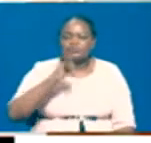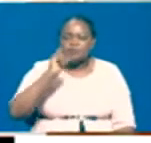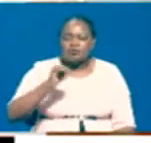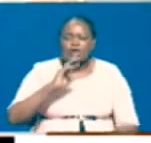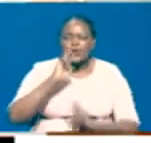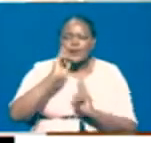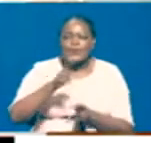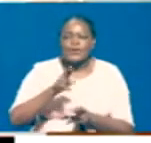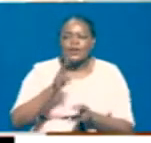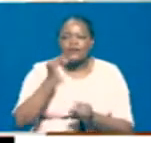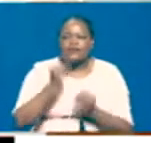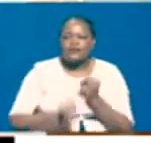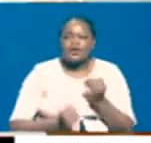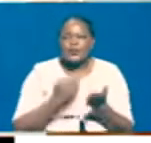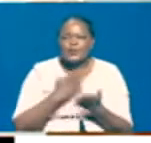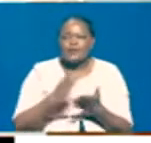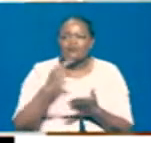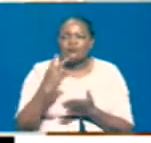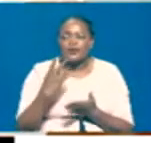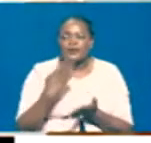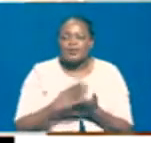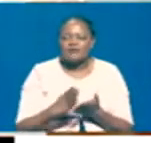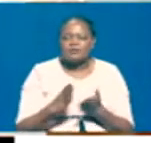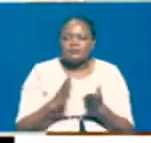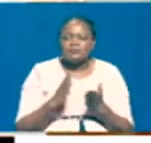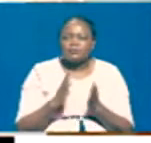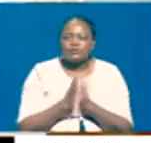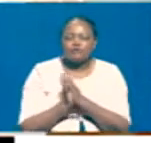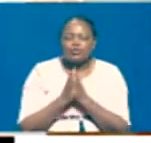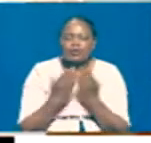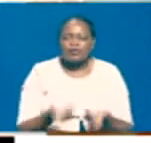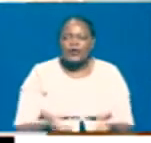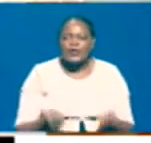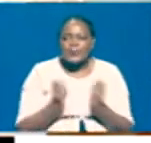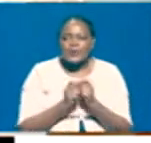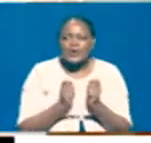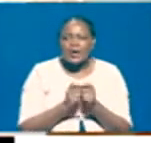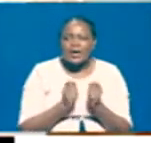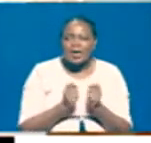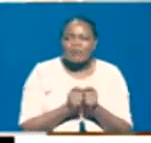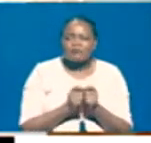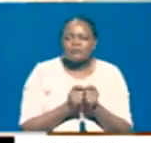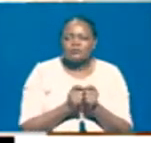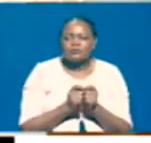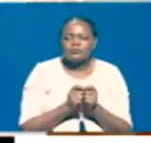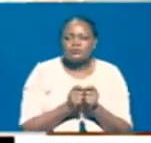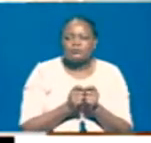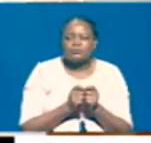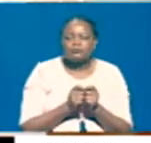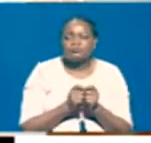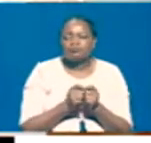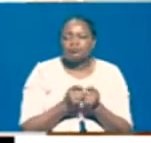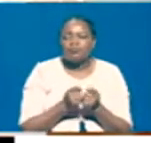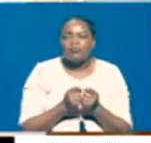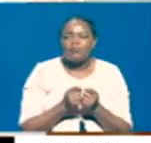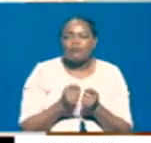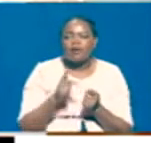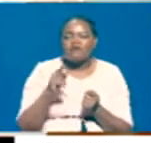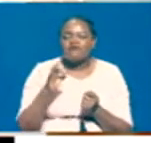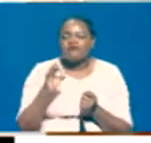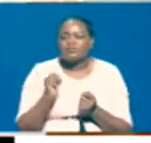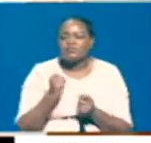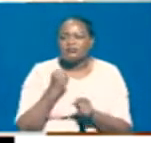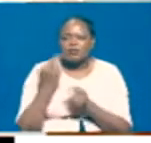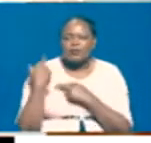on the final part of our two-part series, The Pain of Nobility of our feature, KFS, however, has the task of